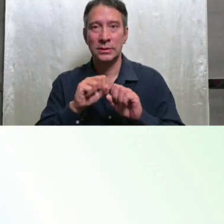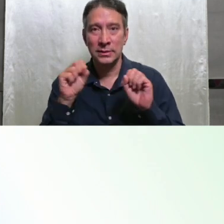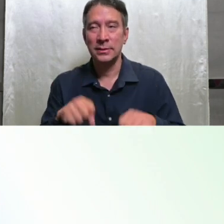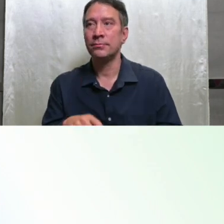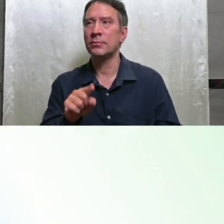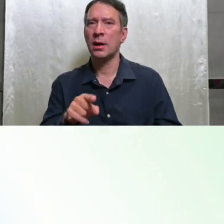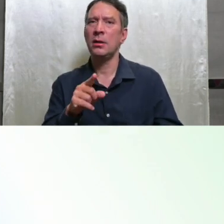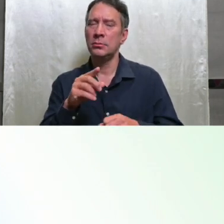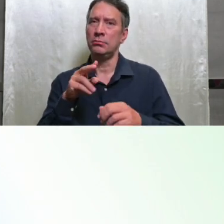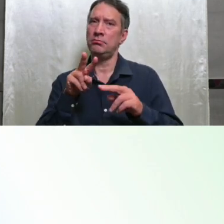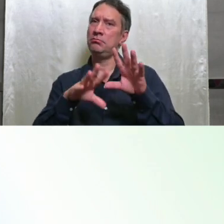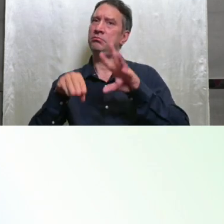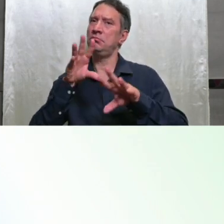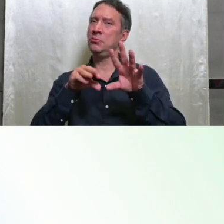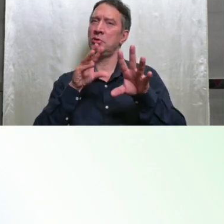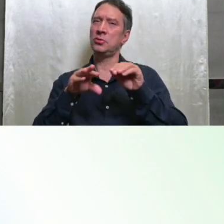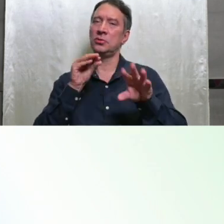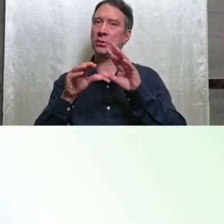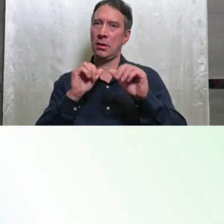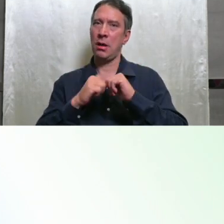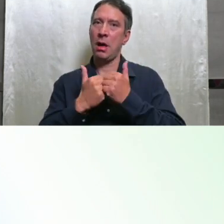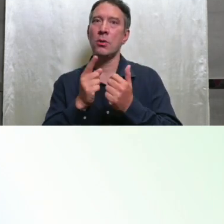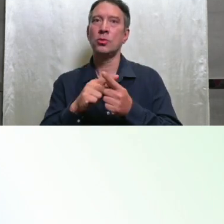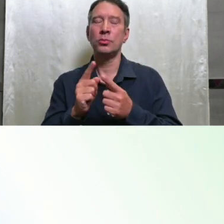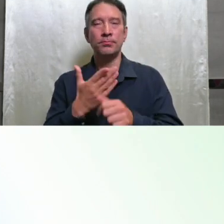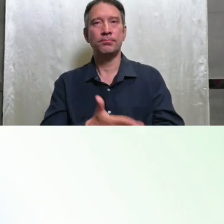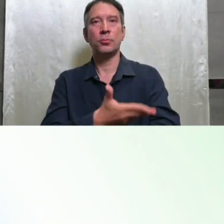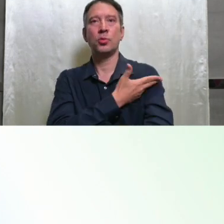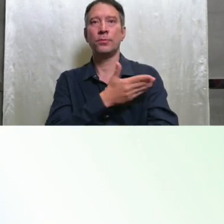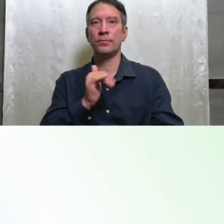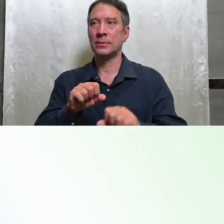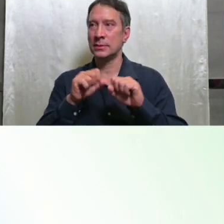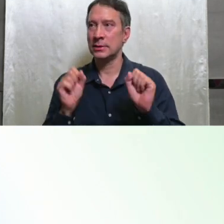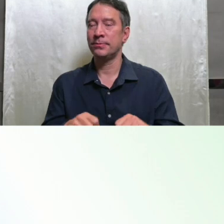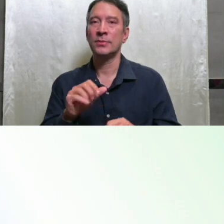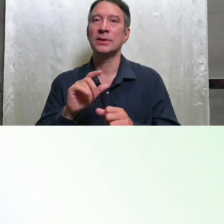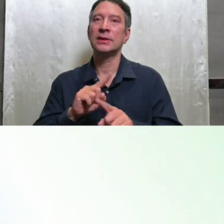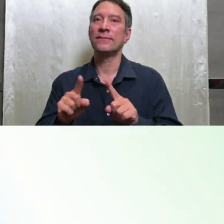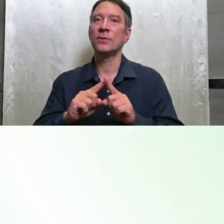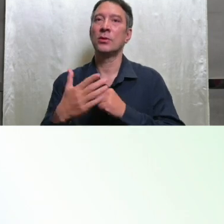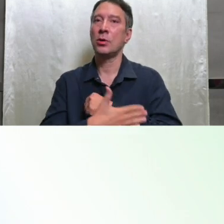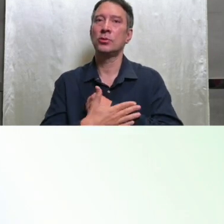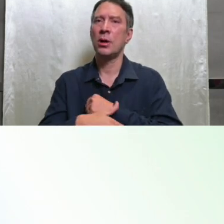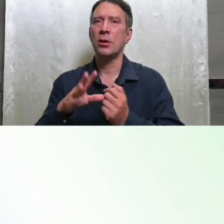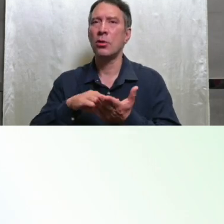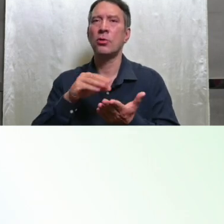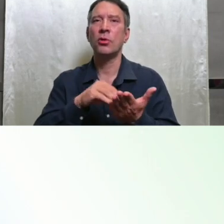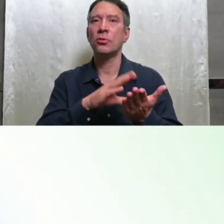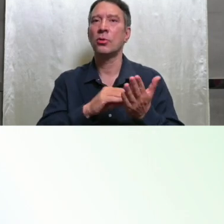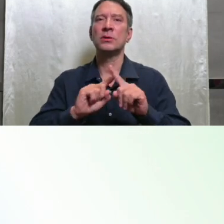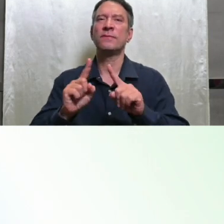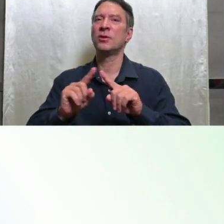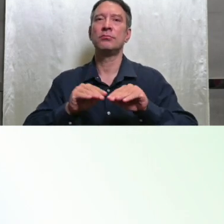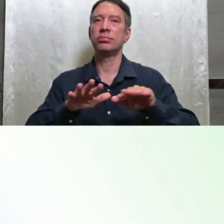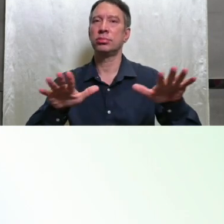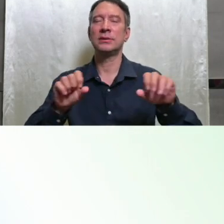sustainable, scalable, and replicable. Our learning model is accessible both in class and at home. Based